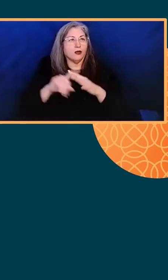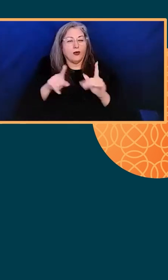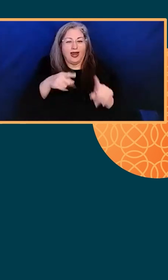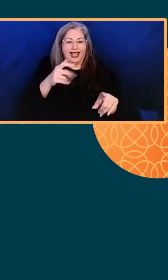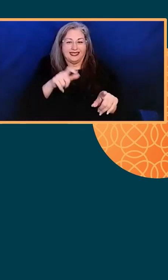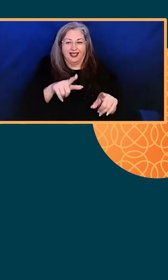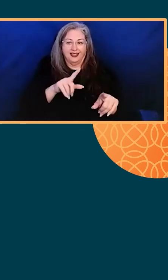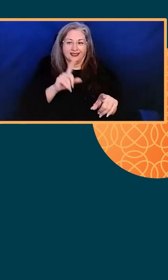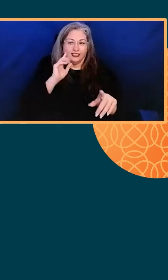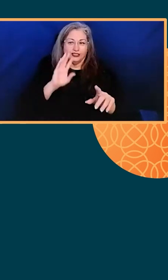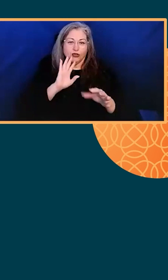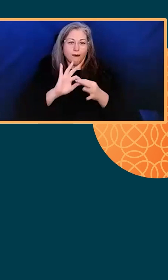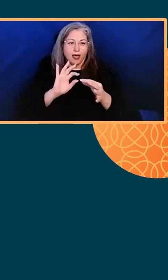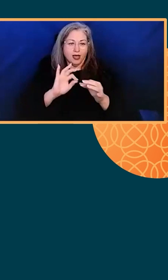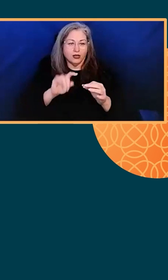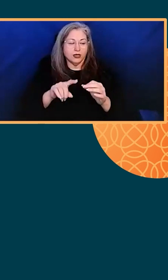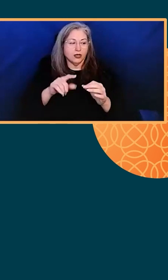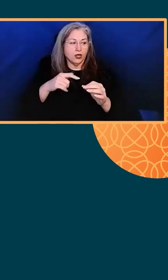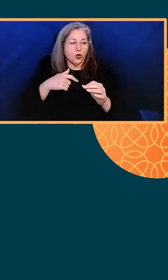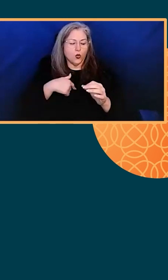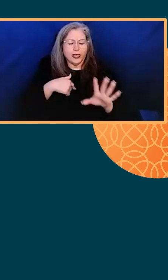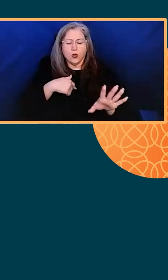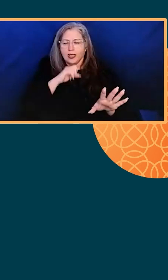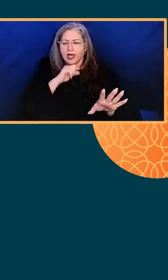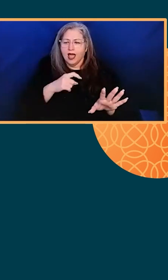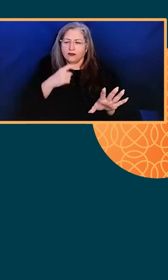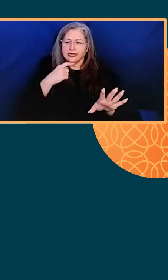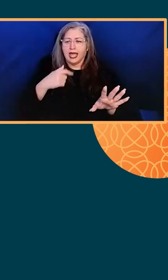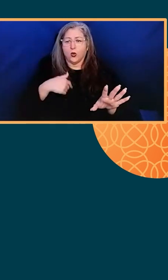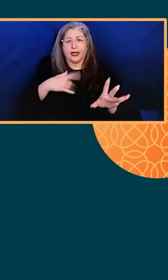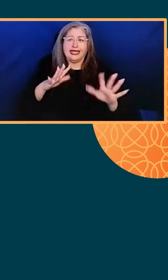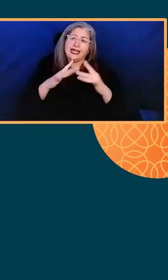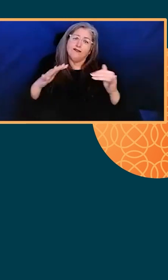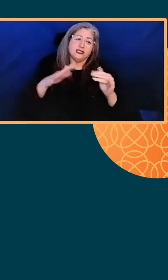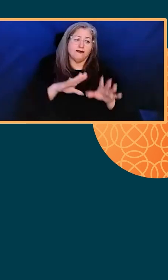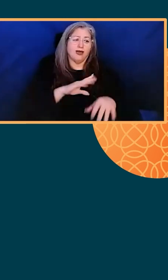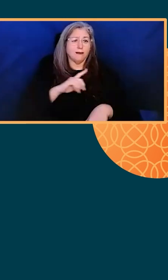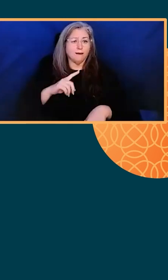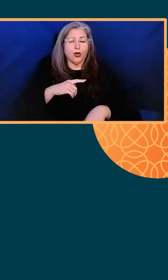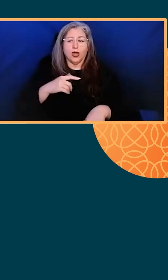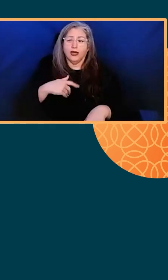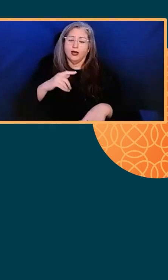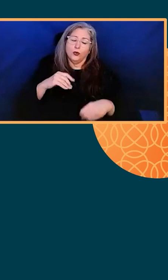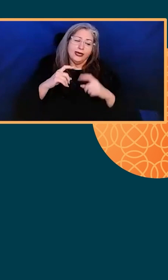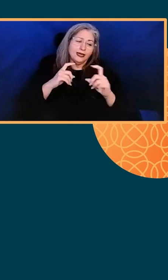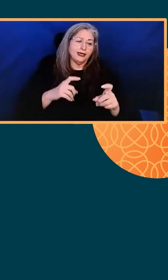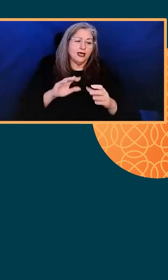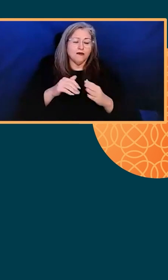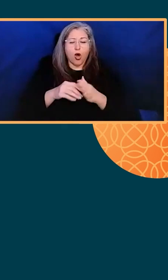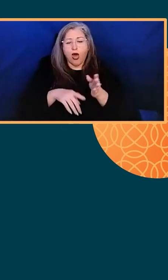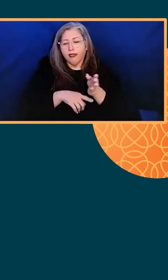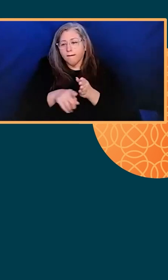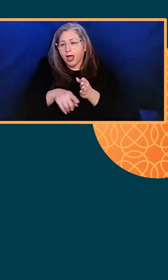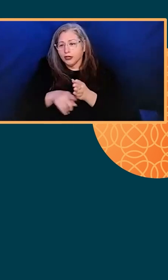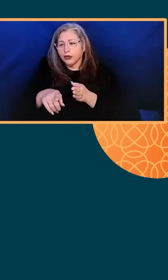was talking about, is we love to say we diversified our board, we give all of the